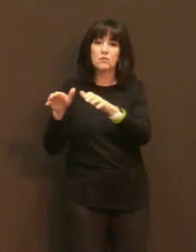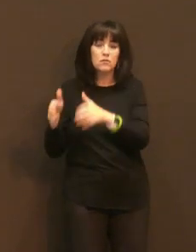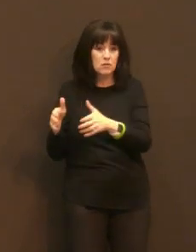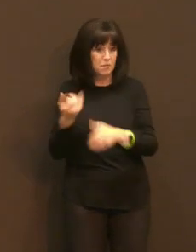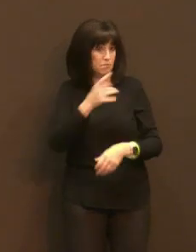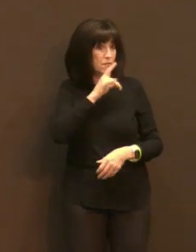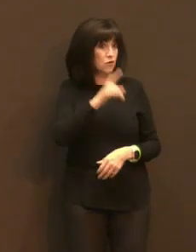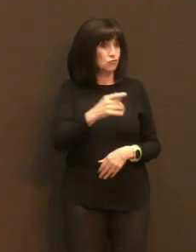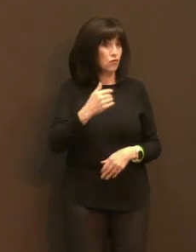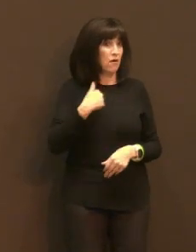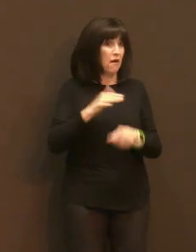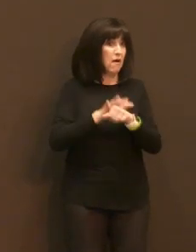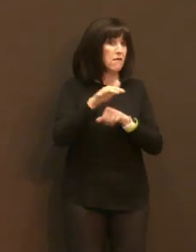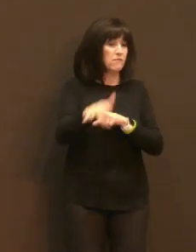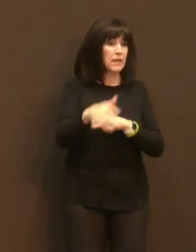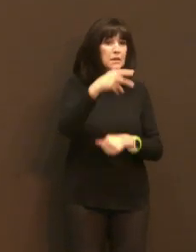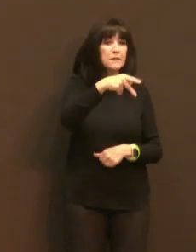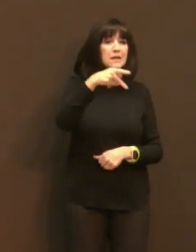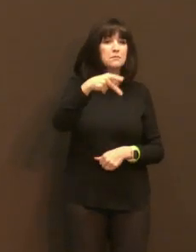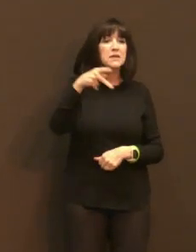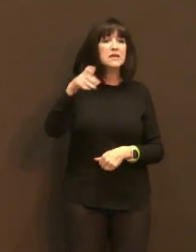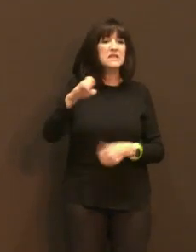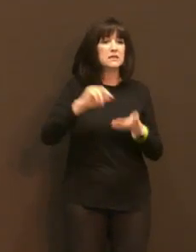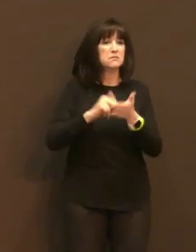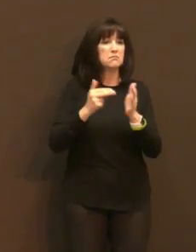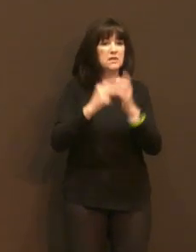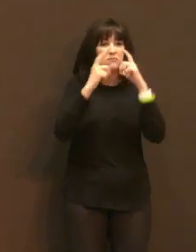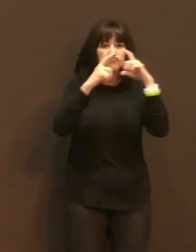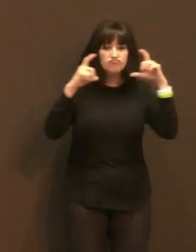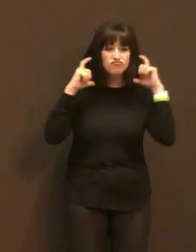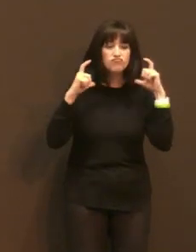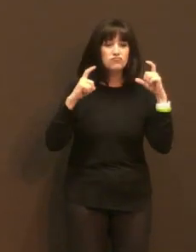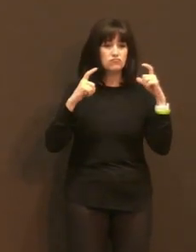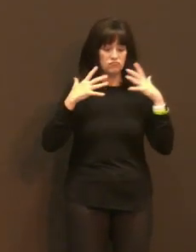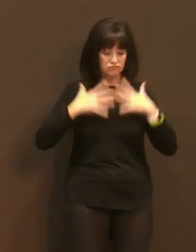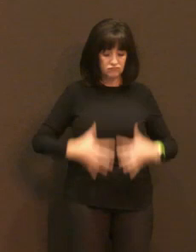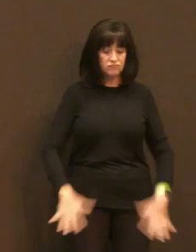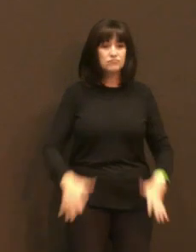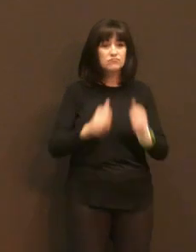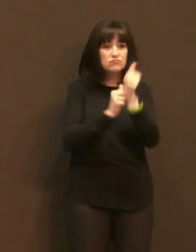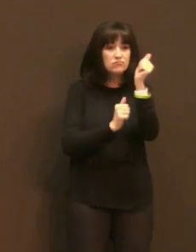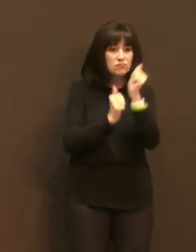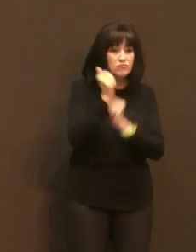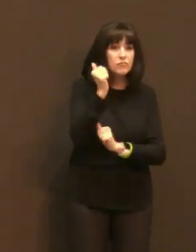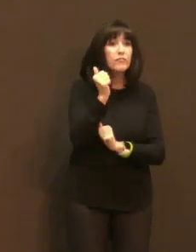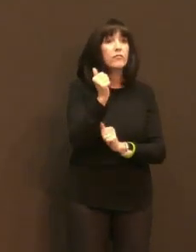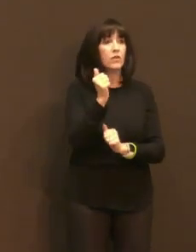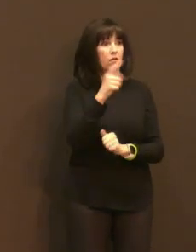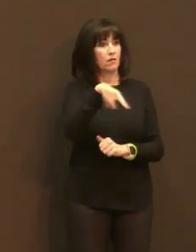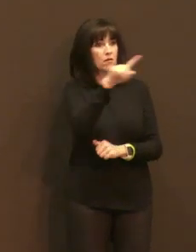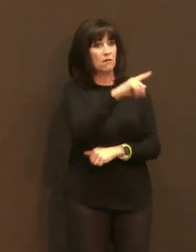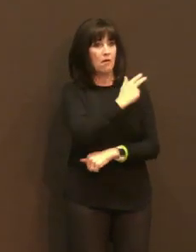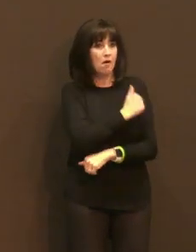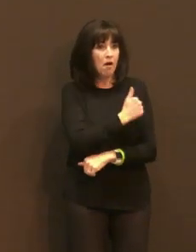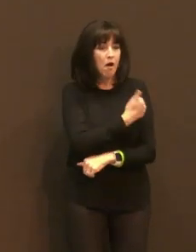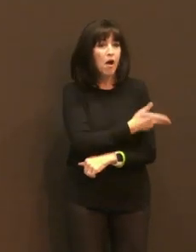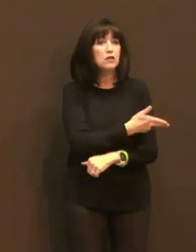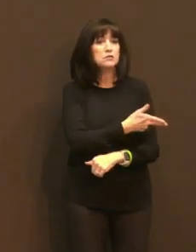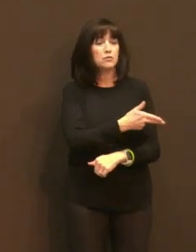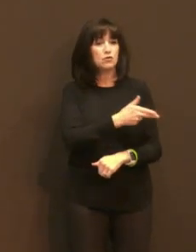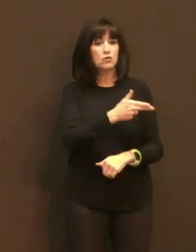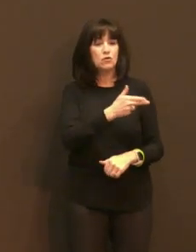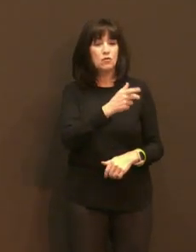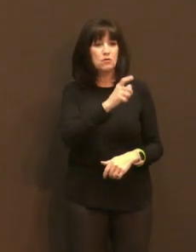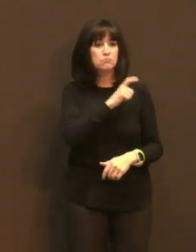PPE, protection for the healthcare workforce and first responders, and continuing